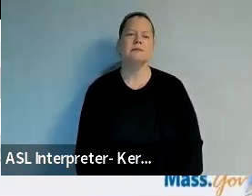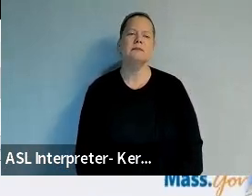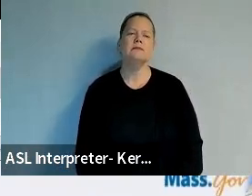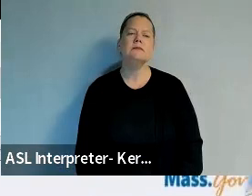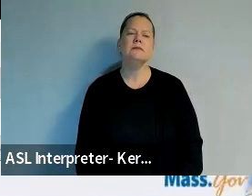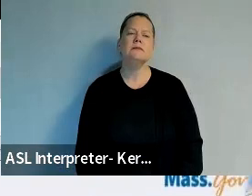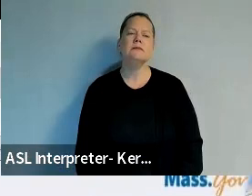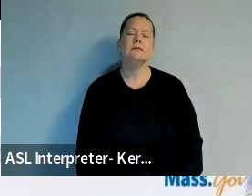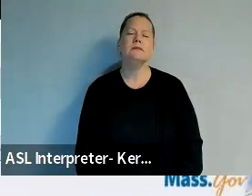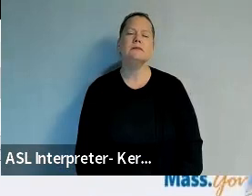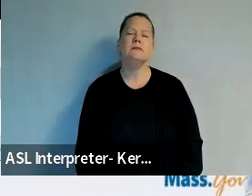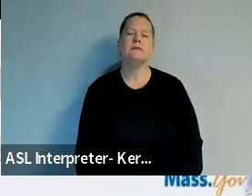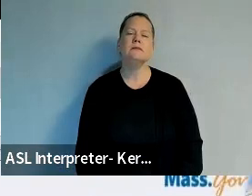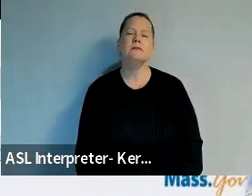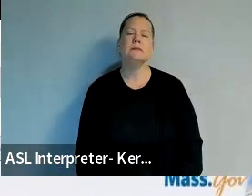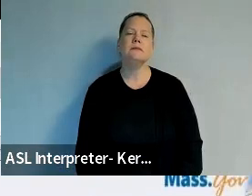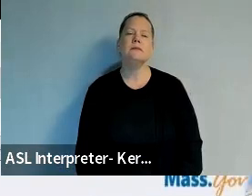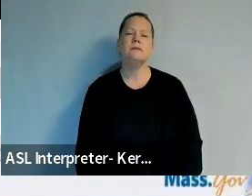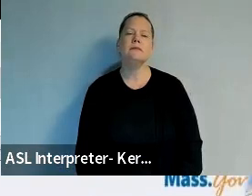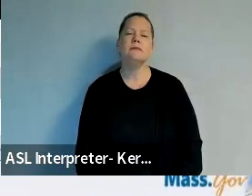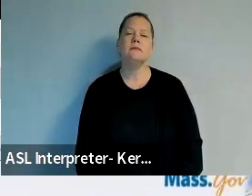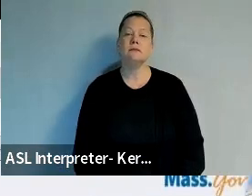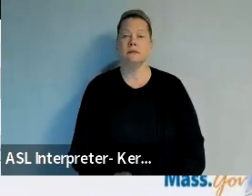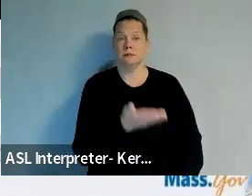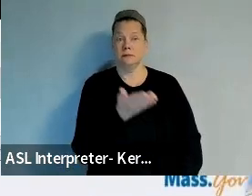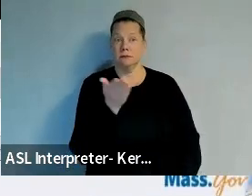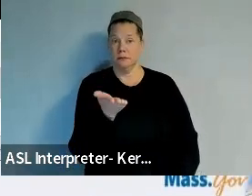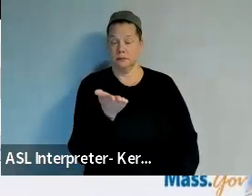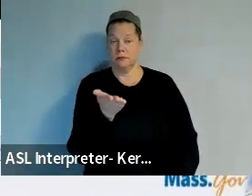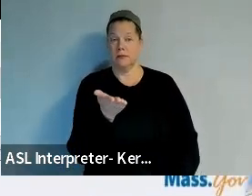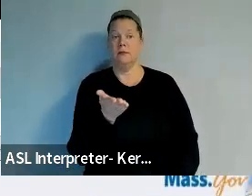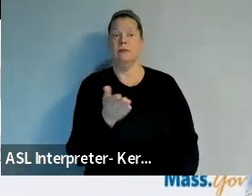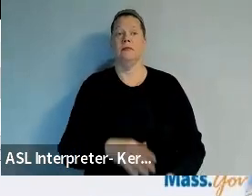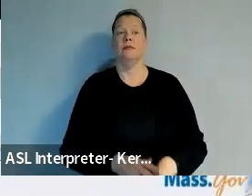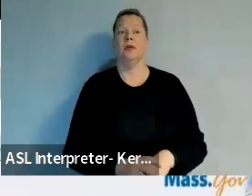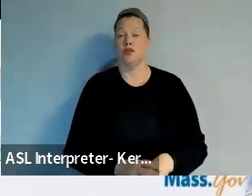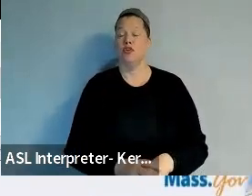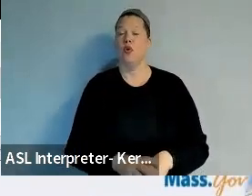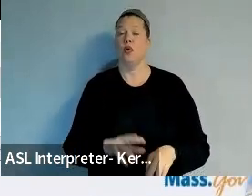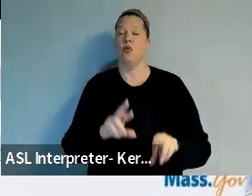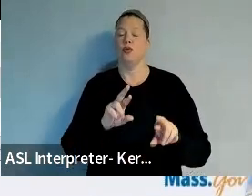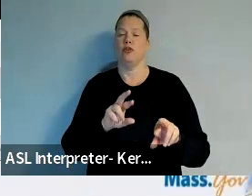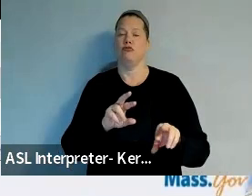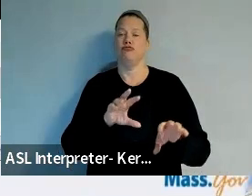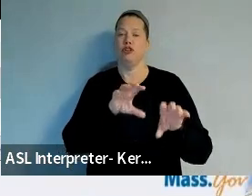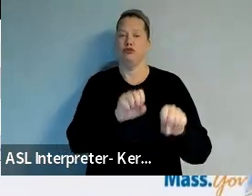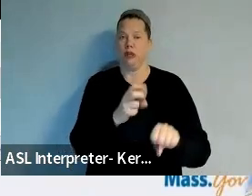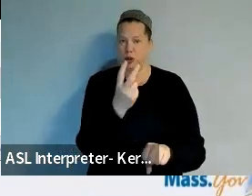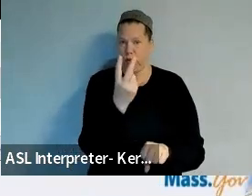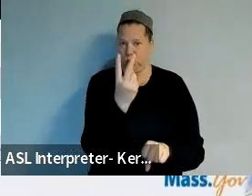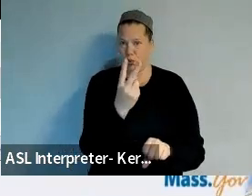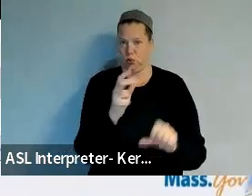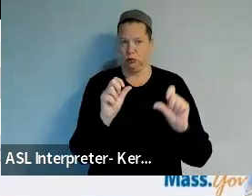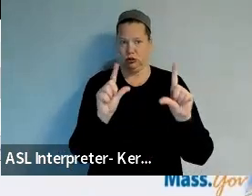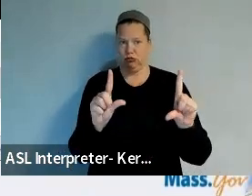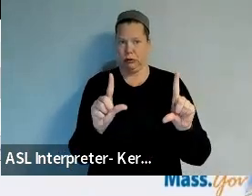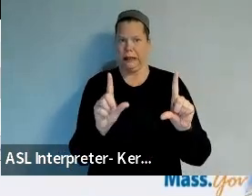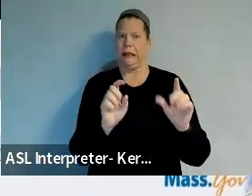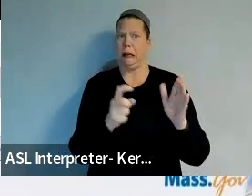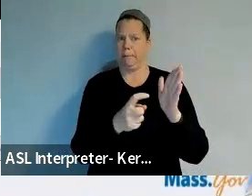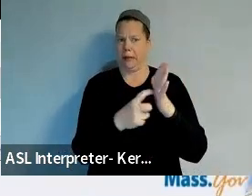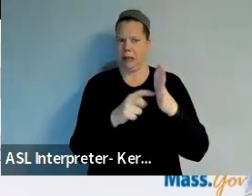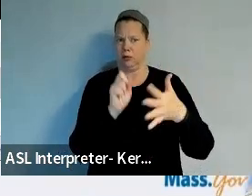All prompts presented on the Restraint to screen are mandatory and involve